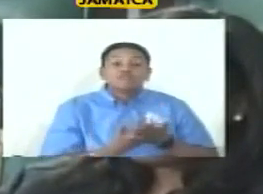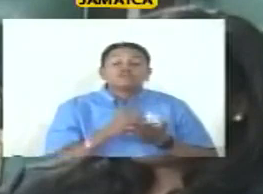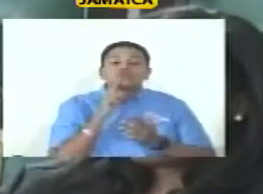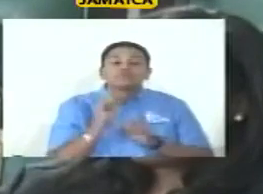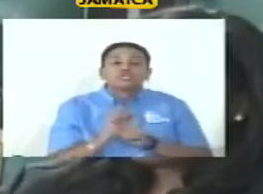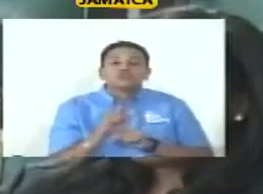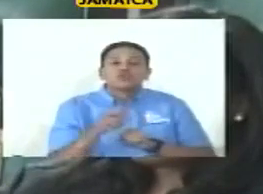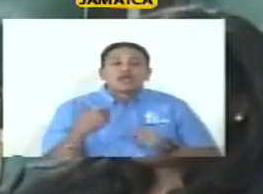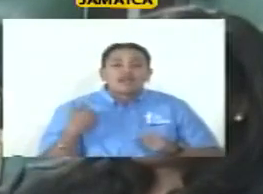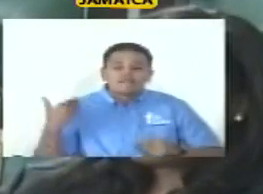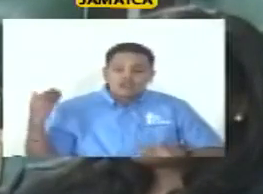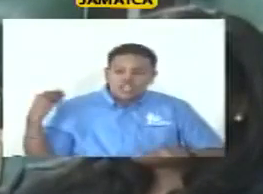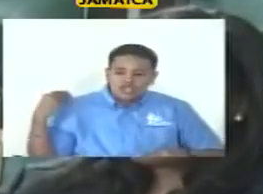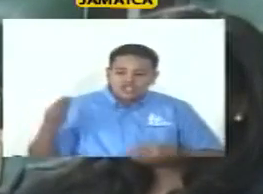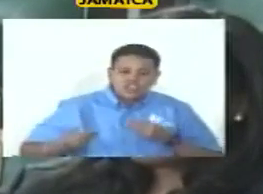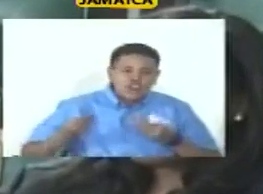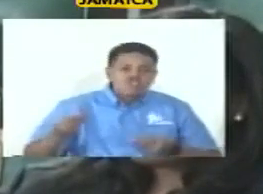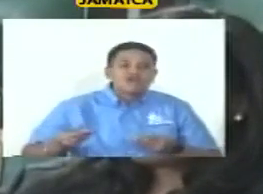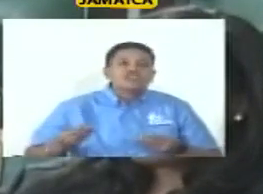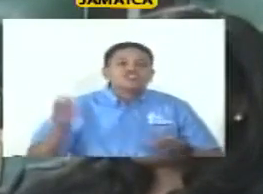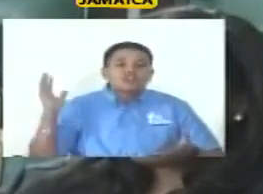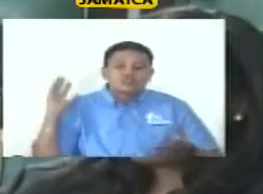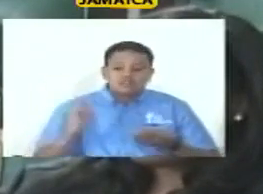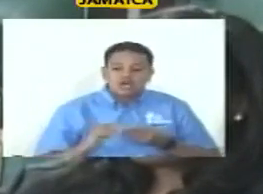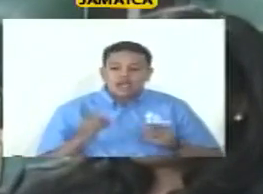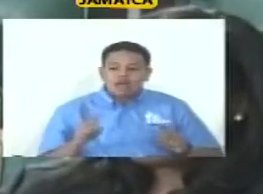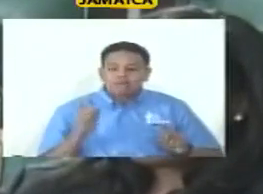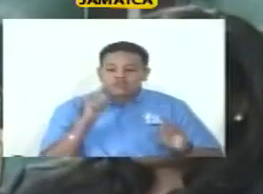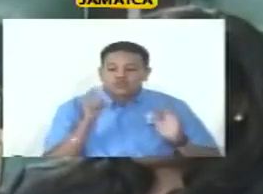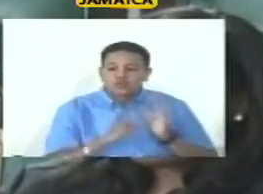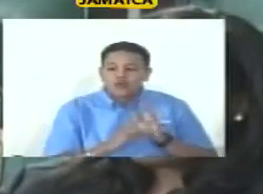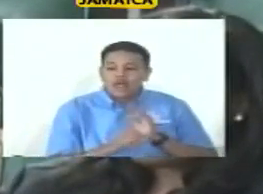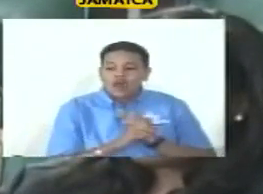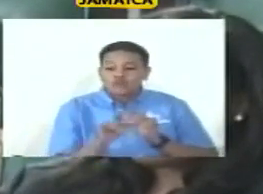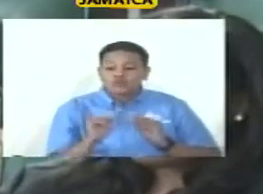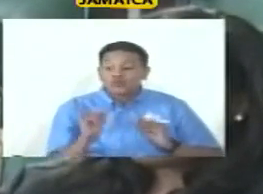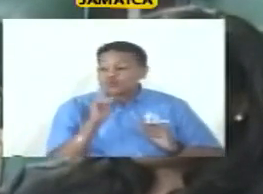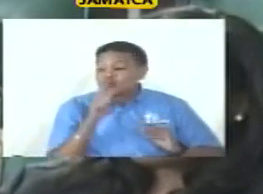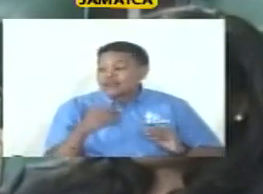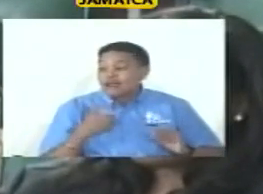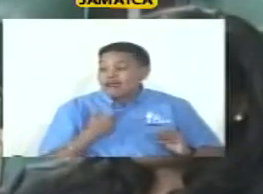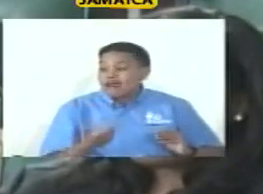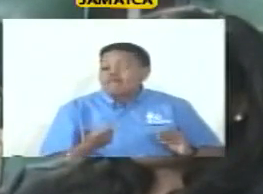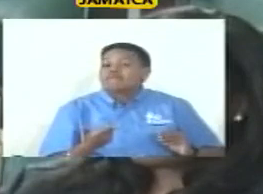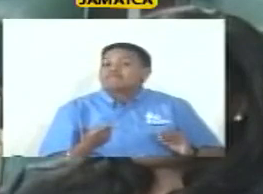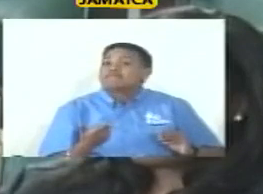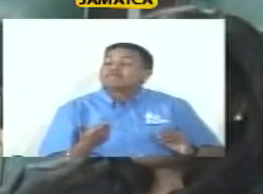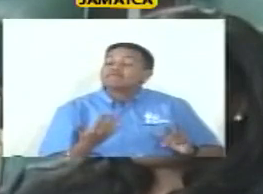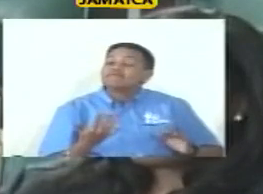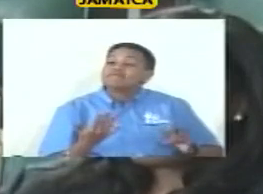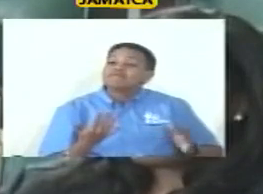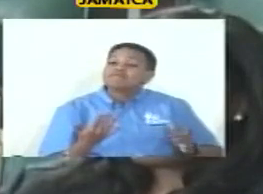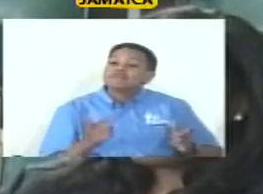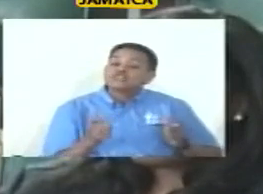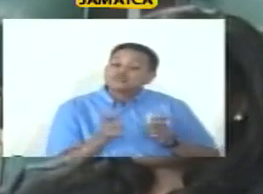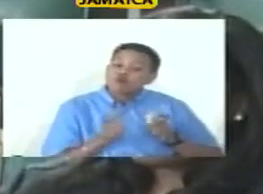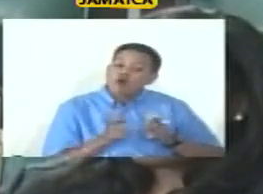a generation. I'm noting as well that there is to be